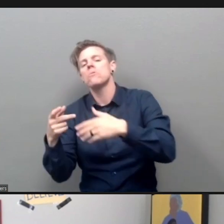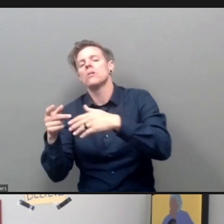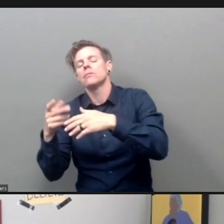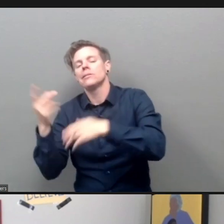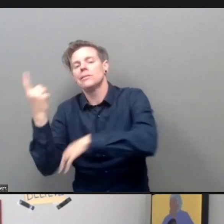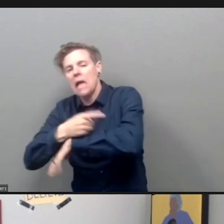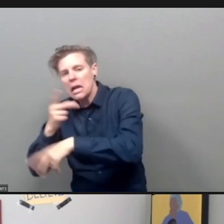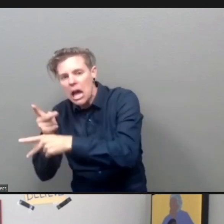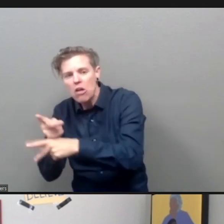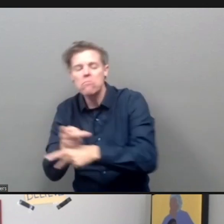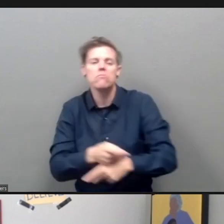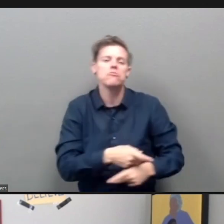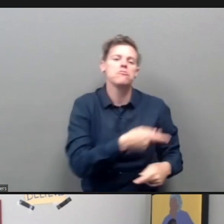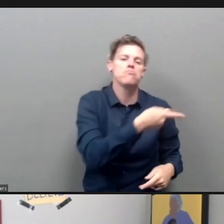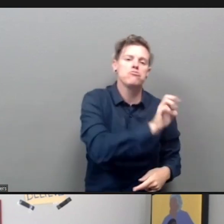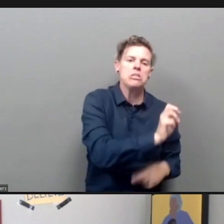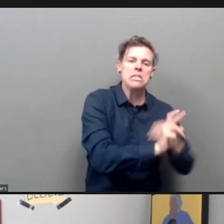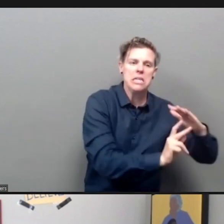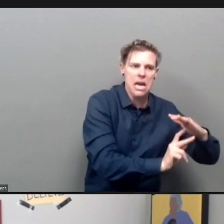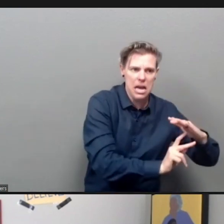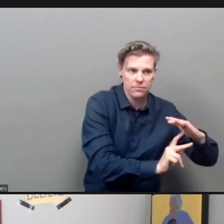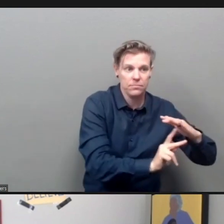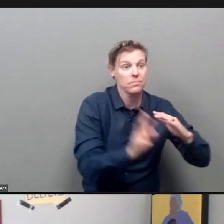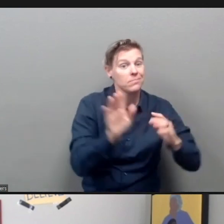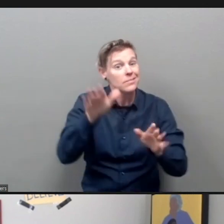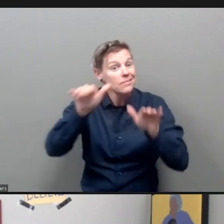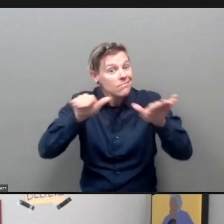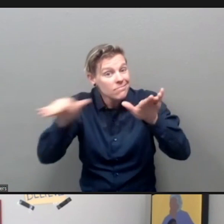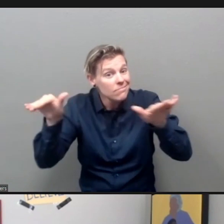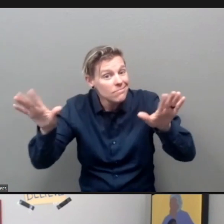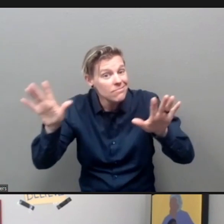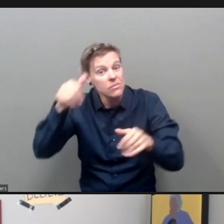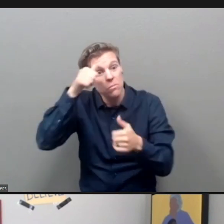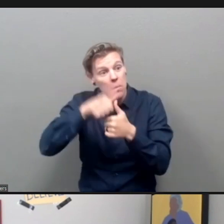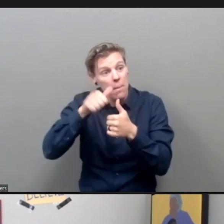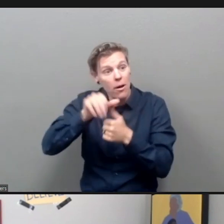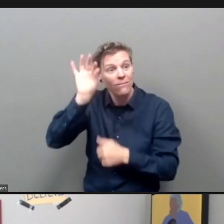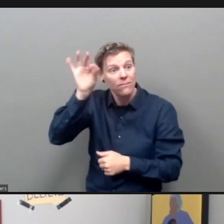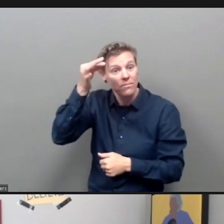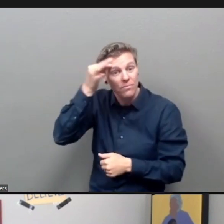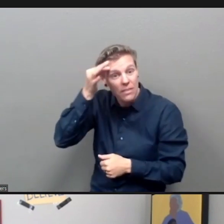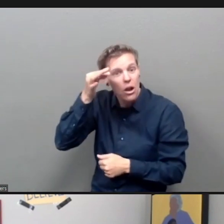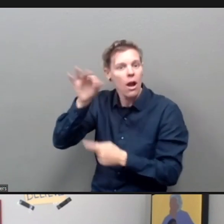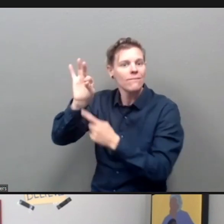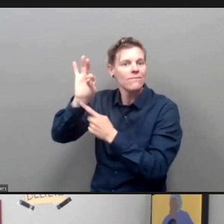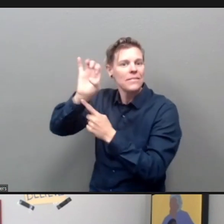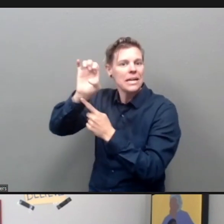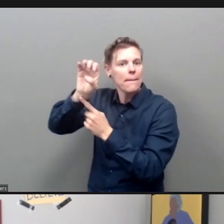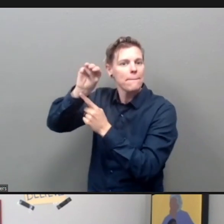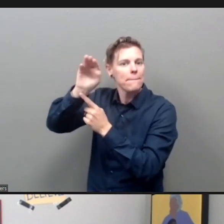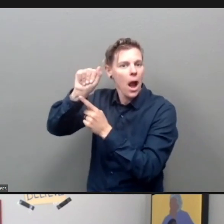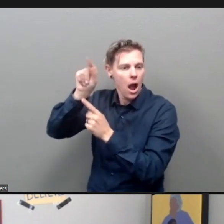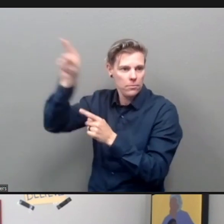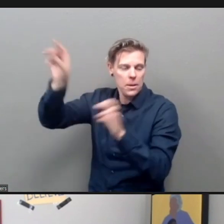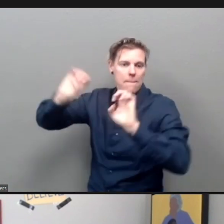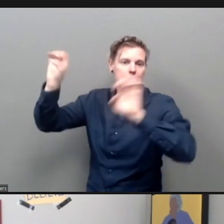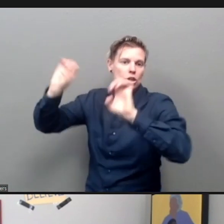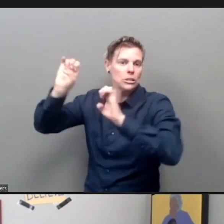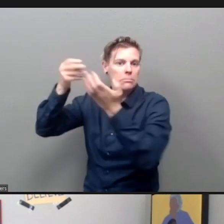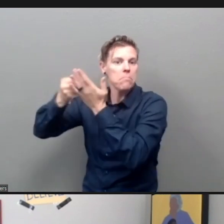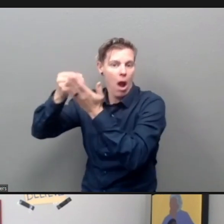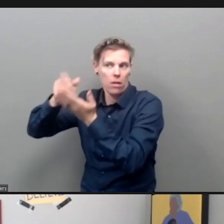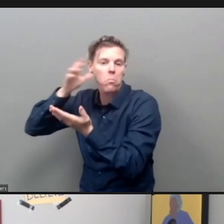government, FEMA in particular, does support testing throughout the state for anybody where the